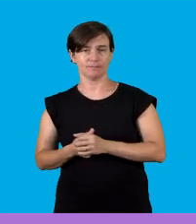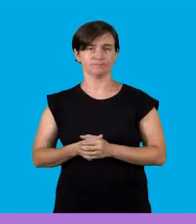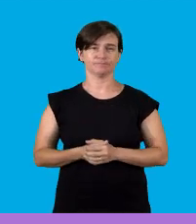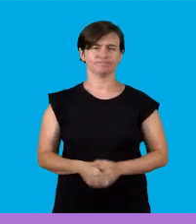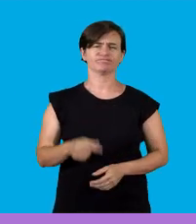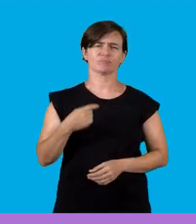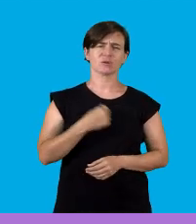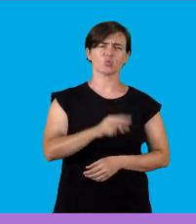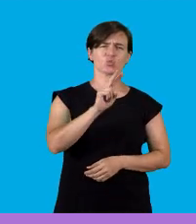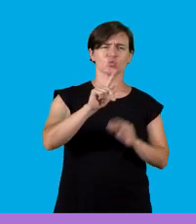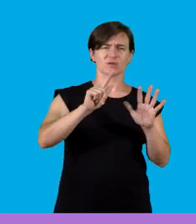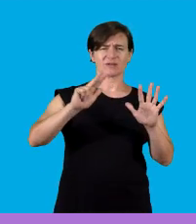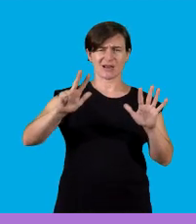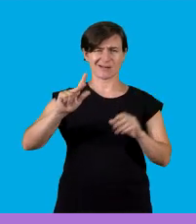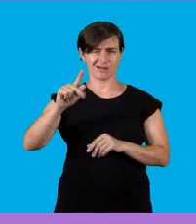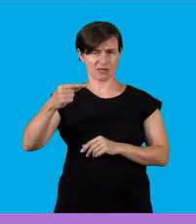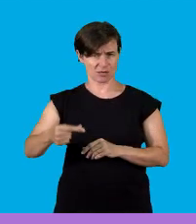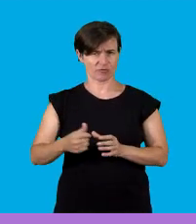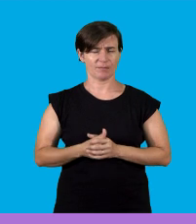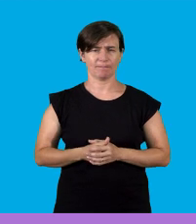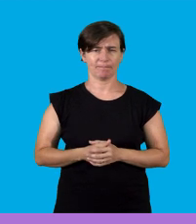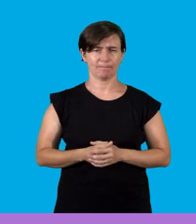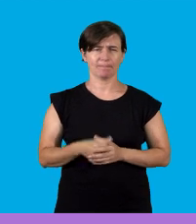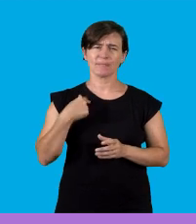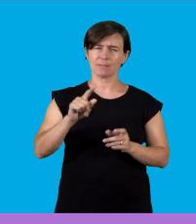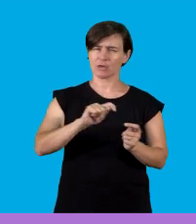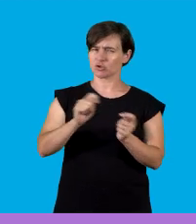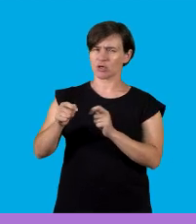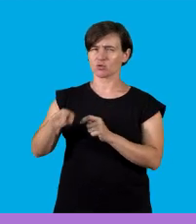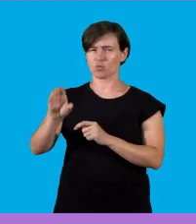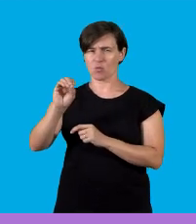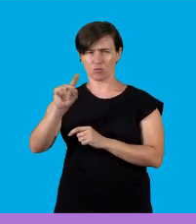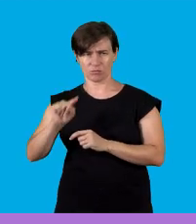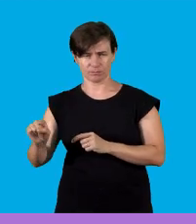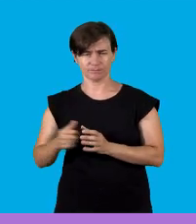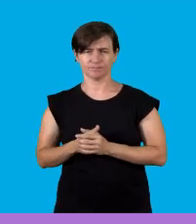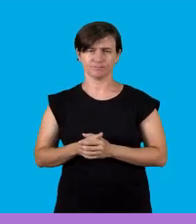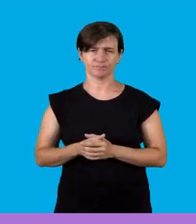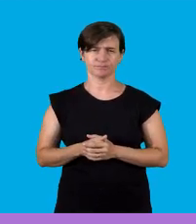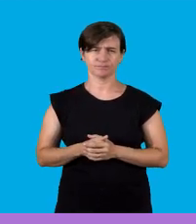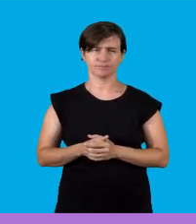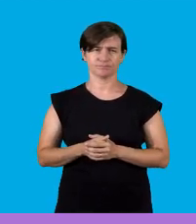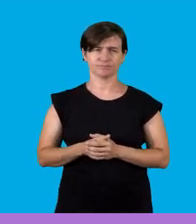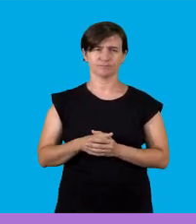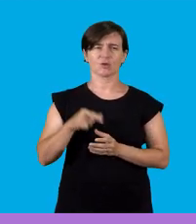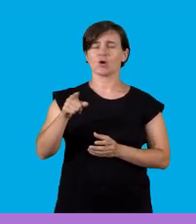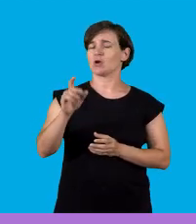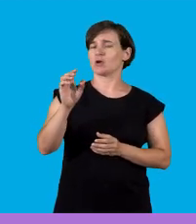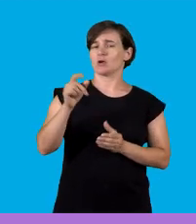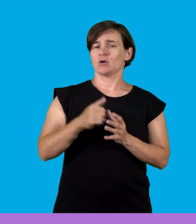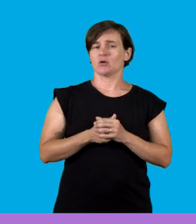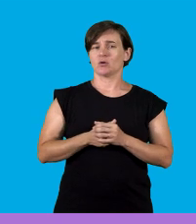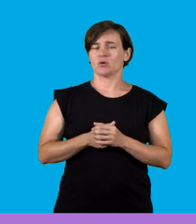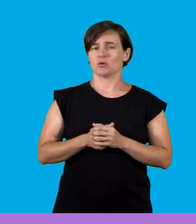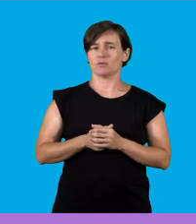kilograms, and I must convert that to pounds. So here's kilograms. I must convert it to pounds.